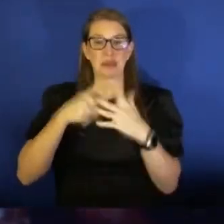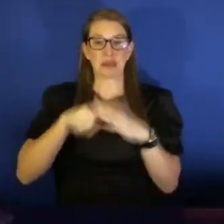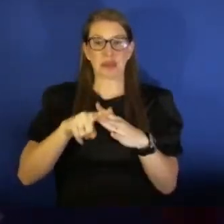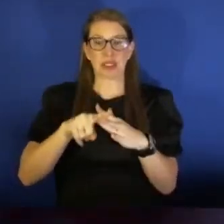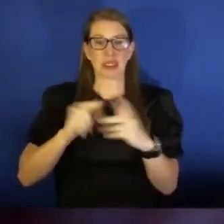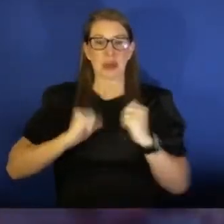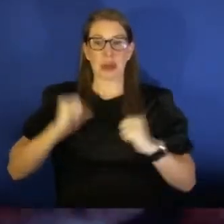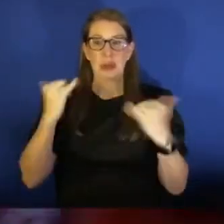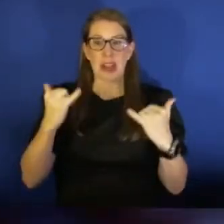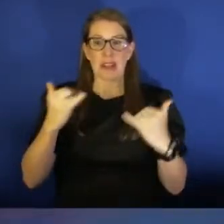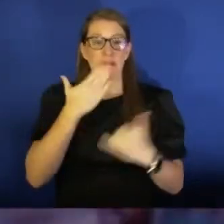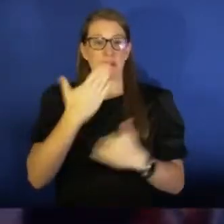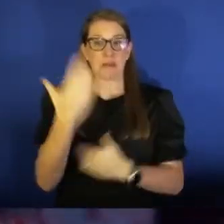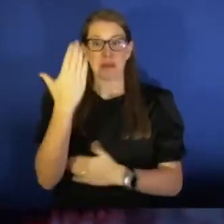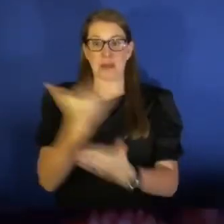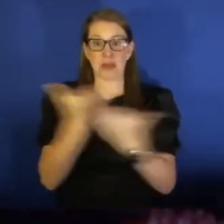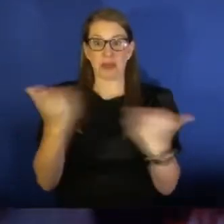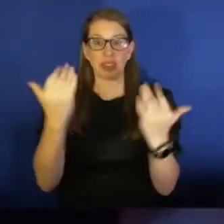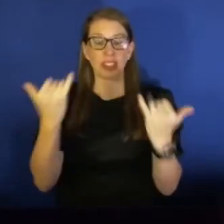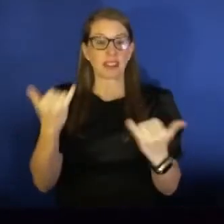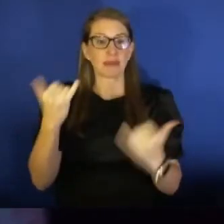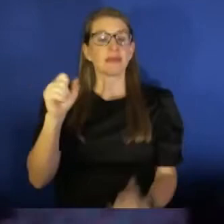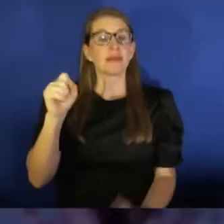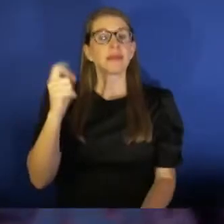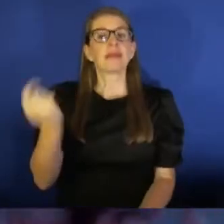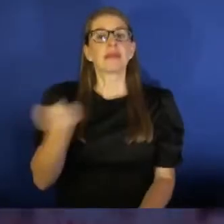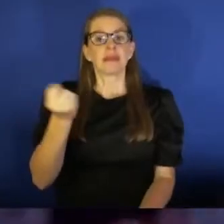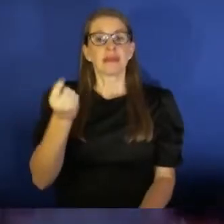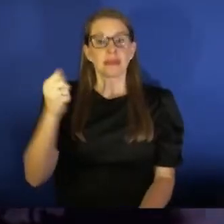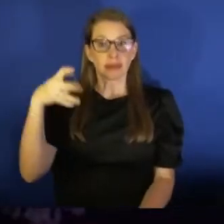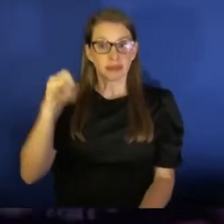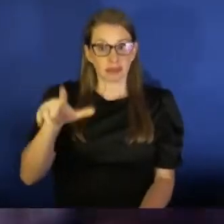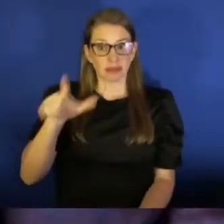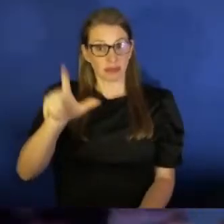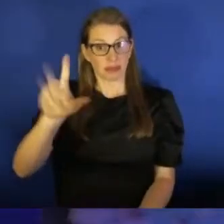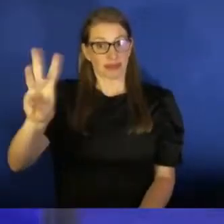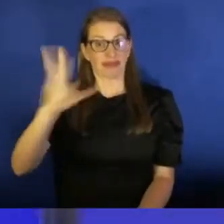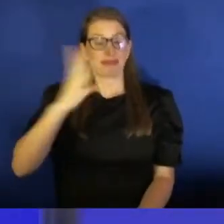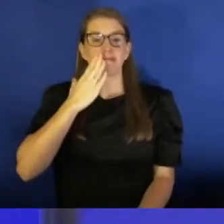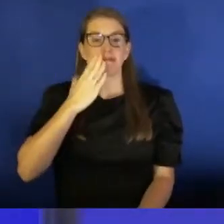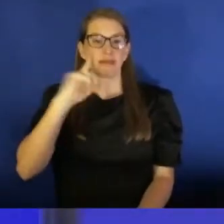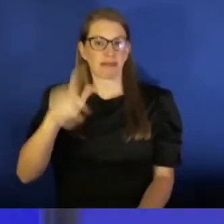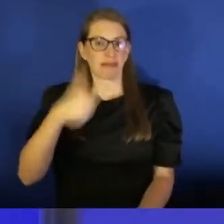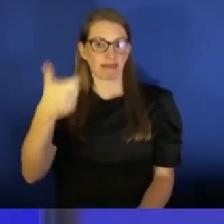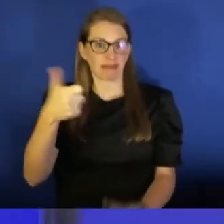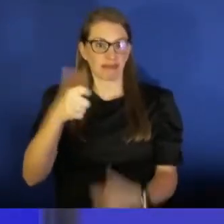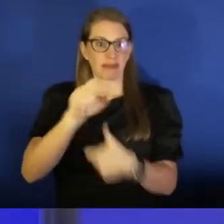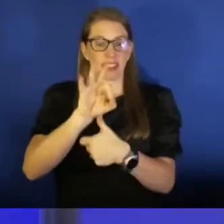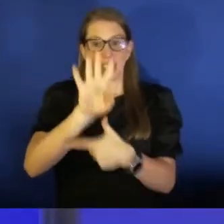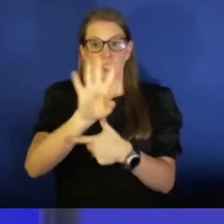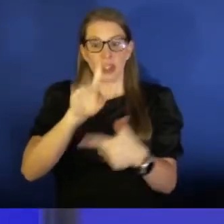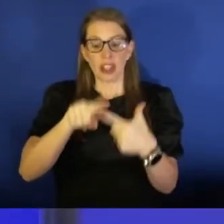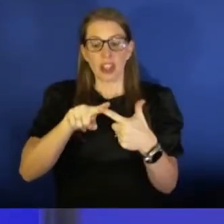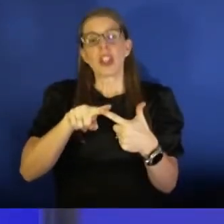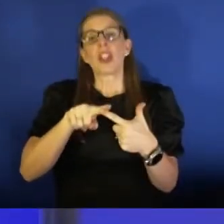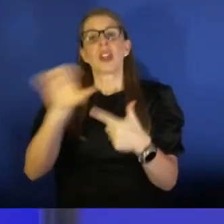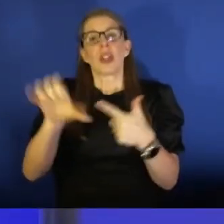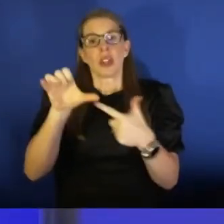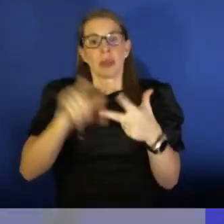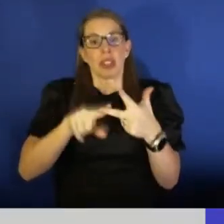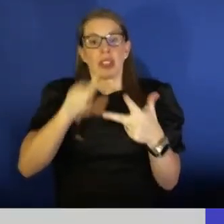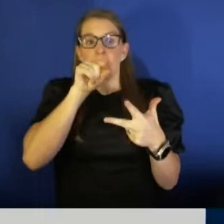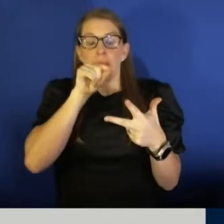And good morning, everyone. It is Tuesday, April 26th. Thank you so much for being with us here on Facebook, on YouTube, and on Twitter. With more people